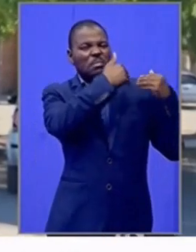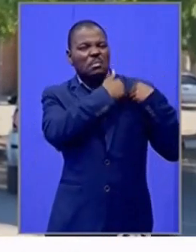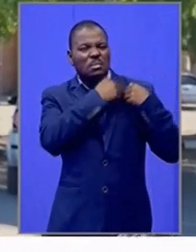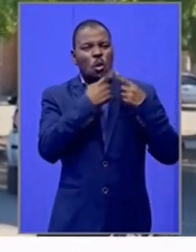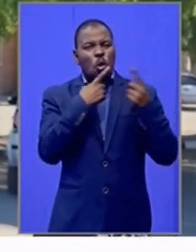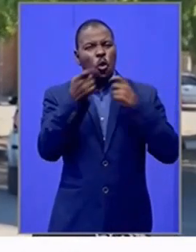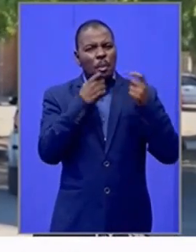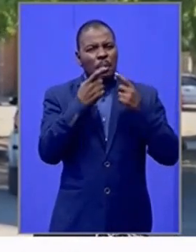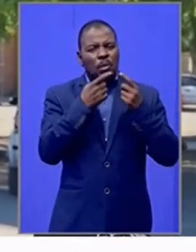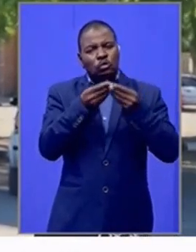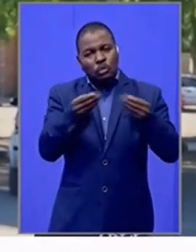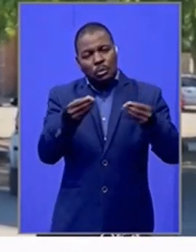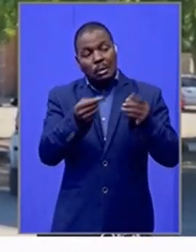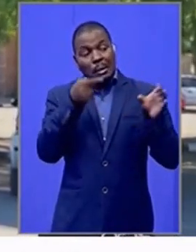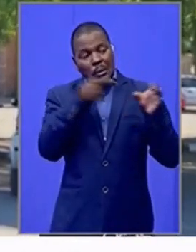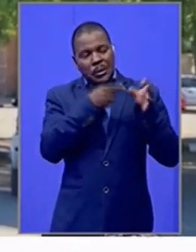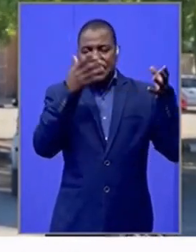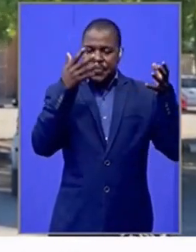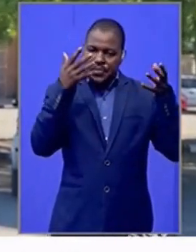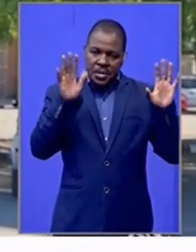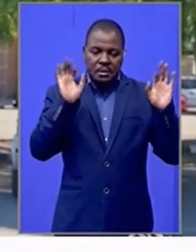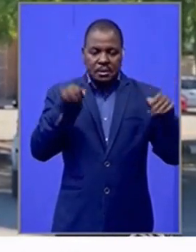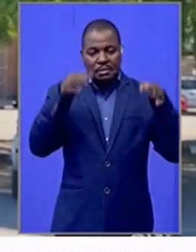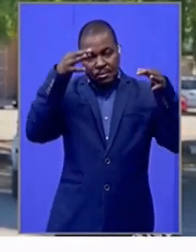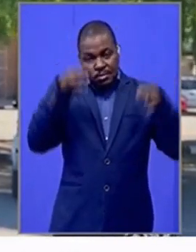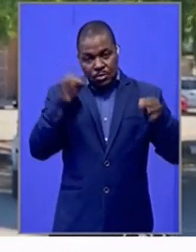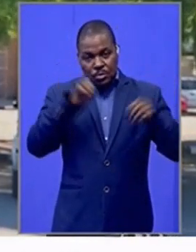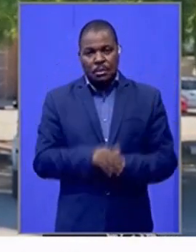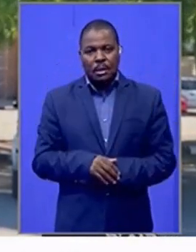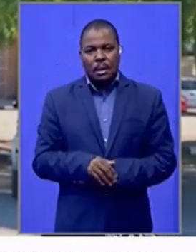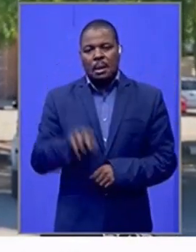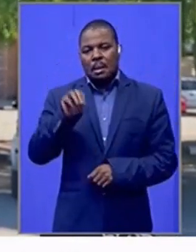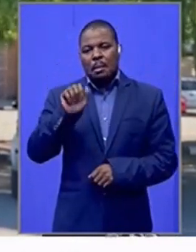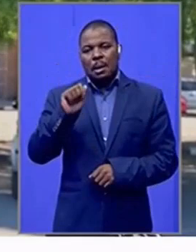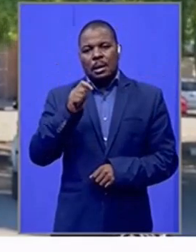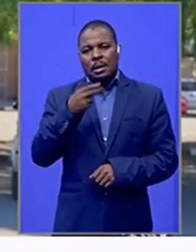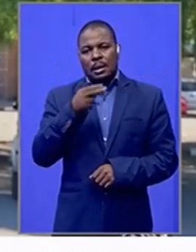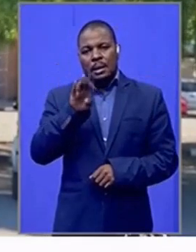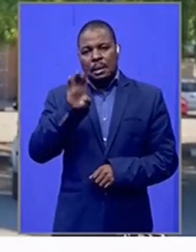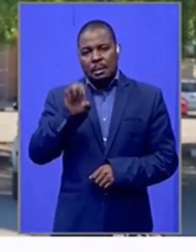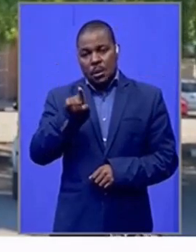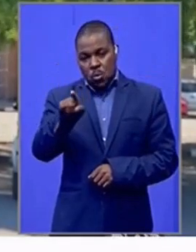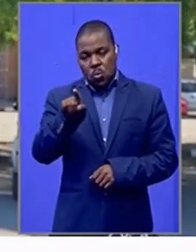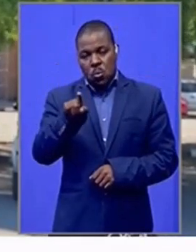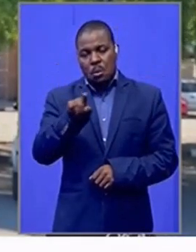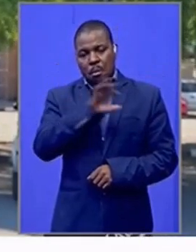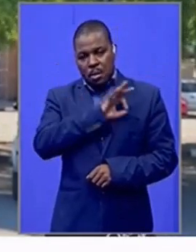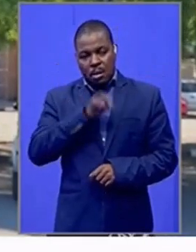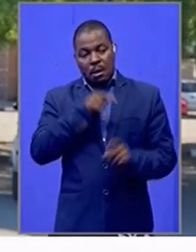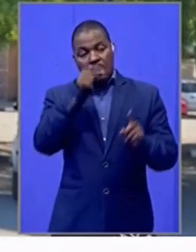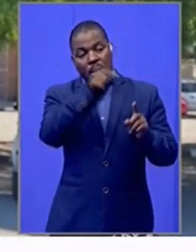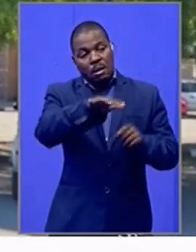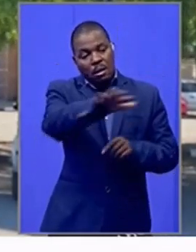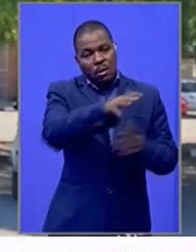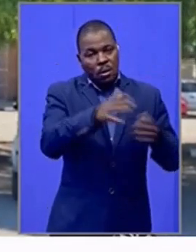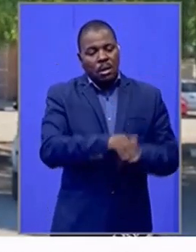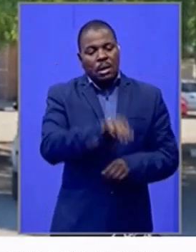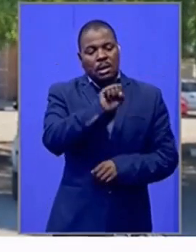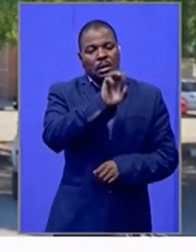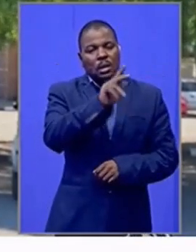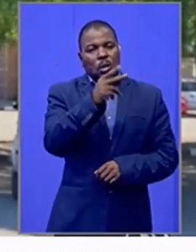e fitlhile bofelong mo e le goreng e tsere sephetho sa gore comrade Julia Mathebe o tshwanetse gore a be mmatoropo wa